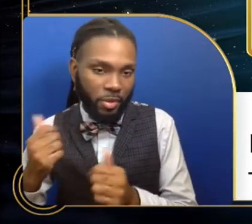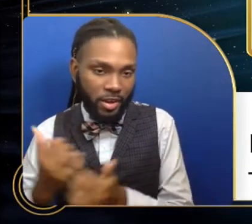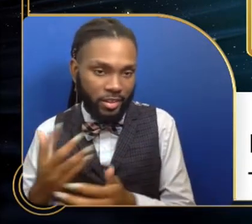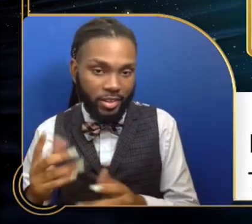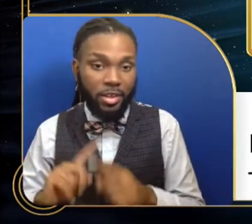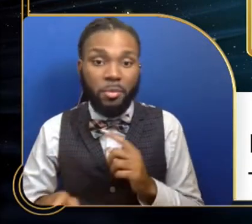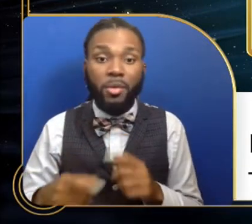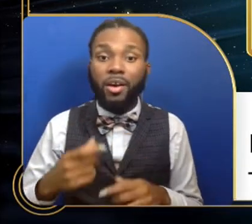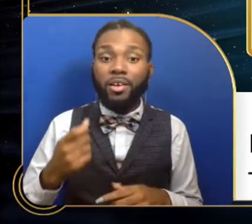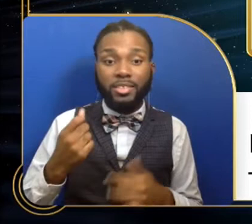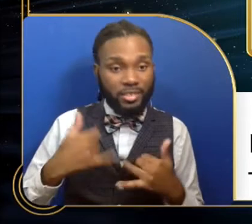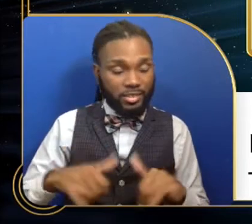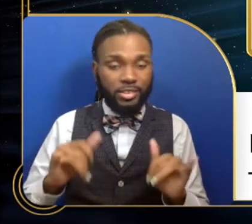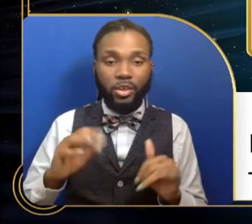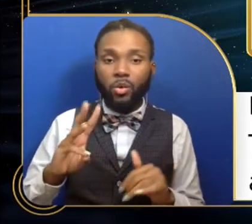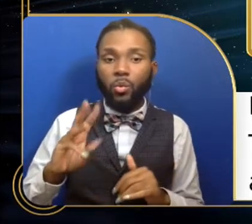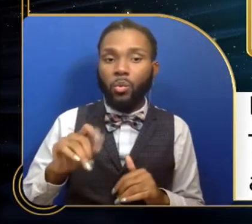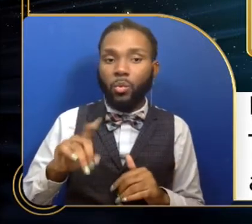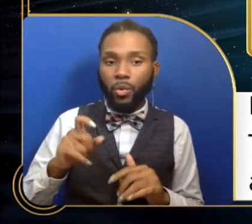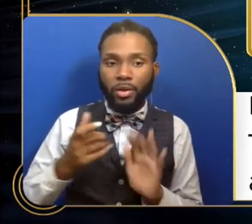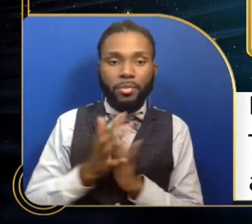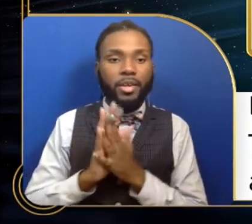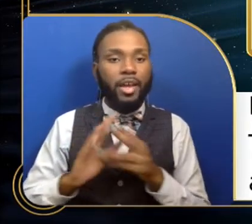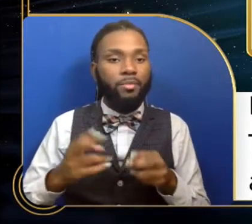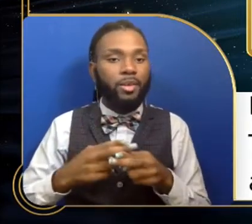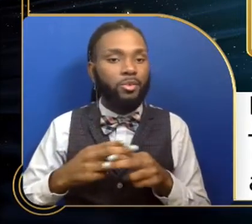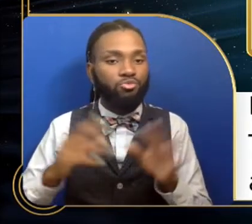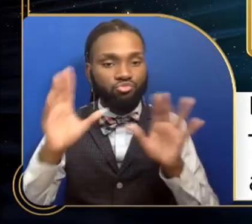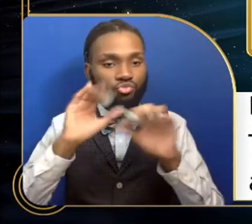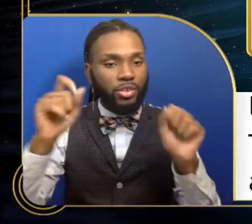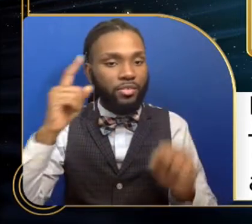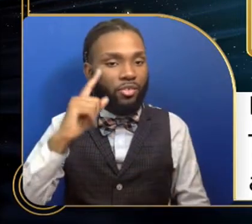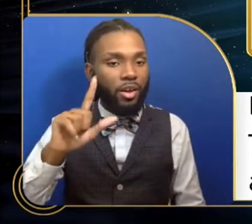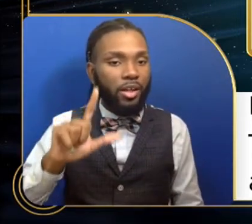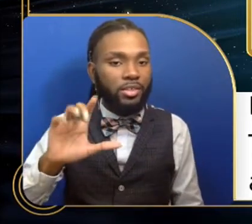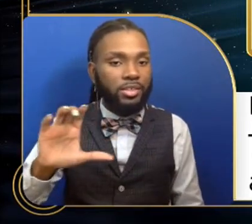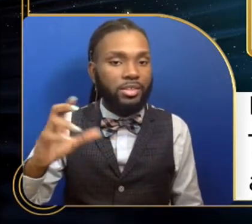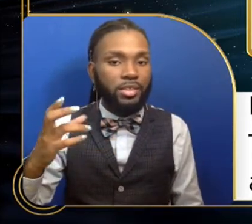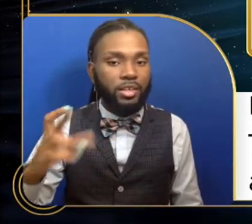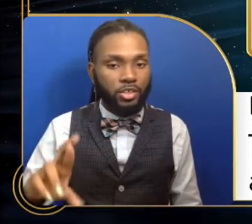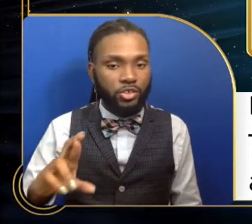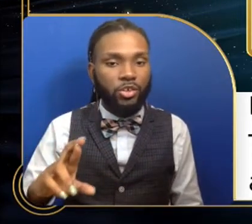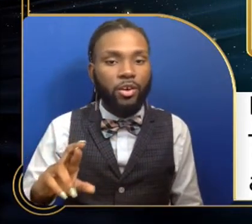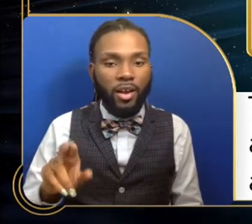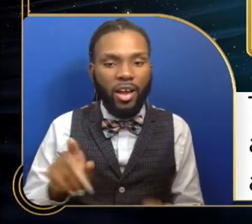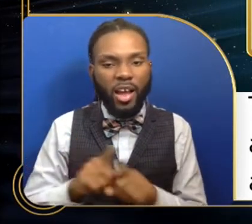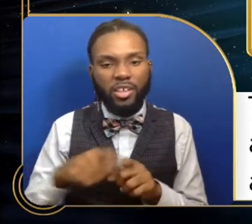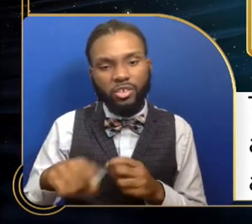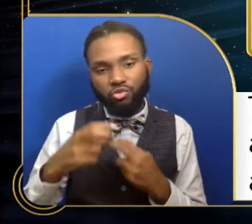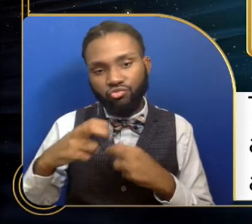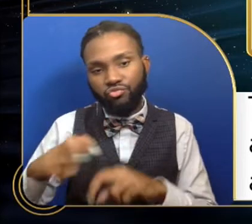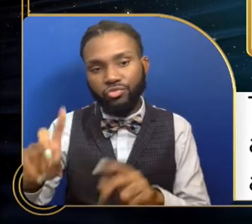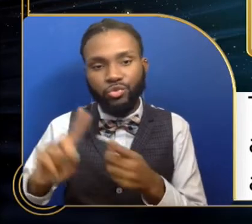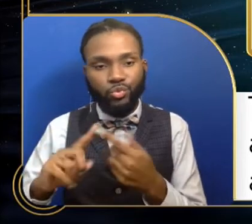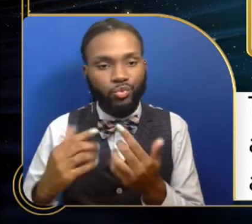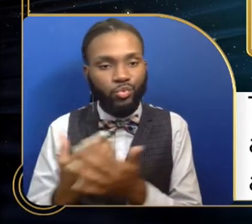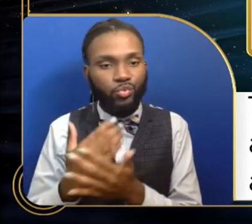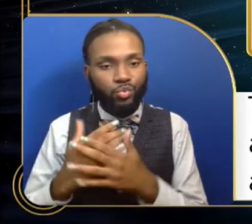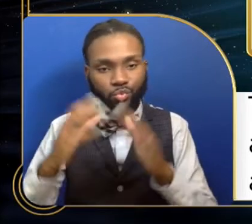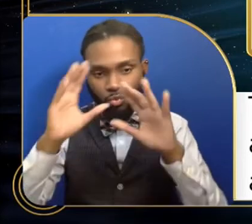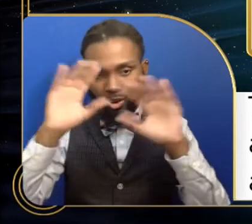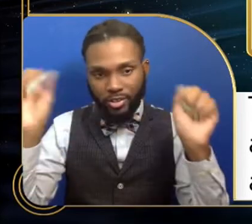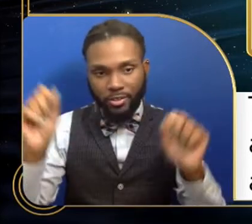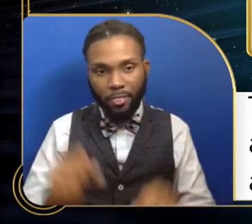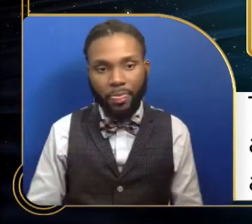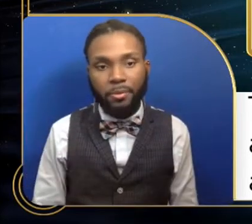to serve as the interim president of LCCHR as it made its transition to a new president. What I'm